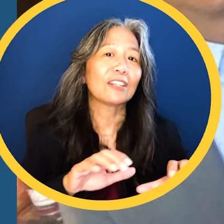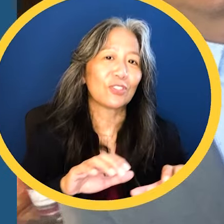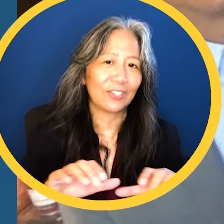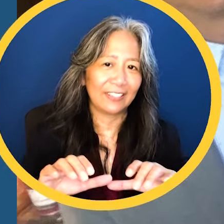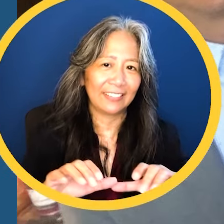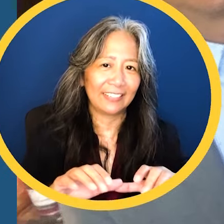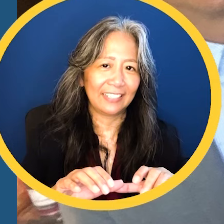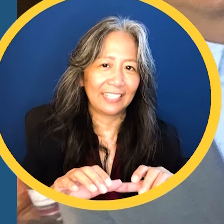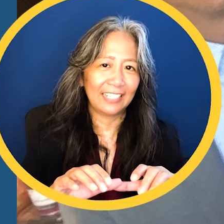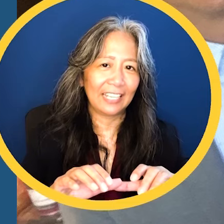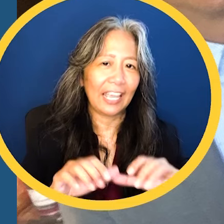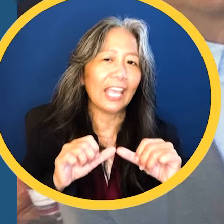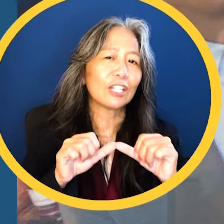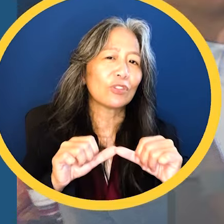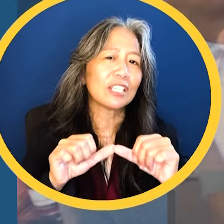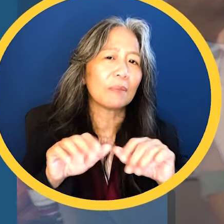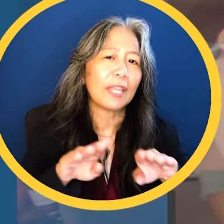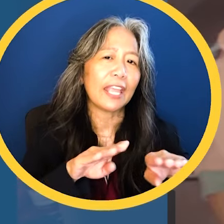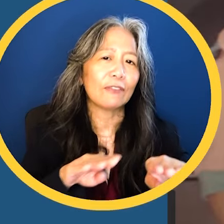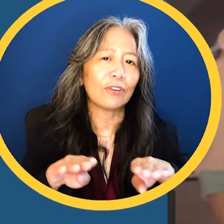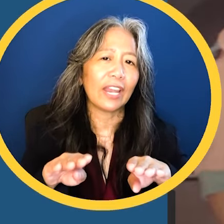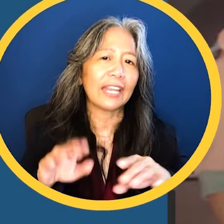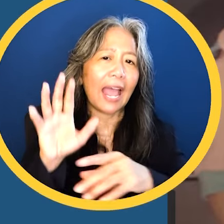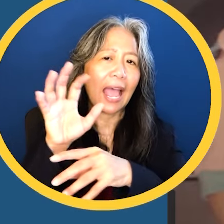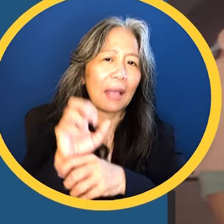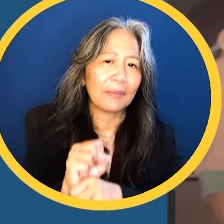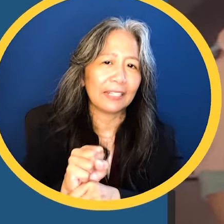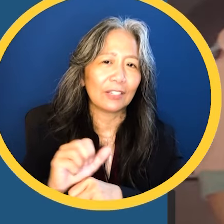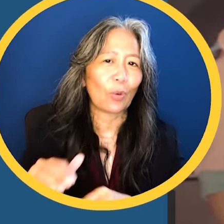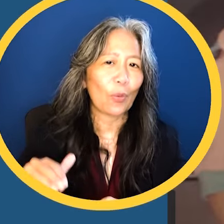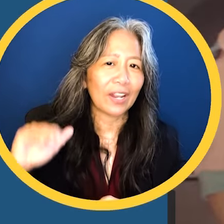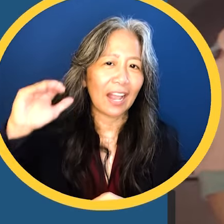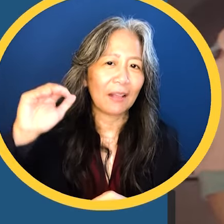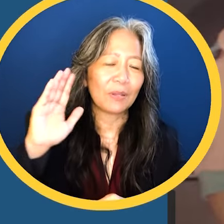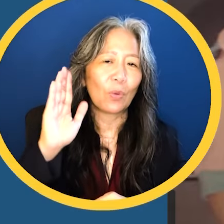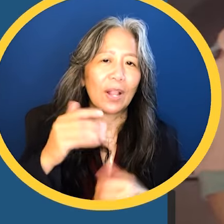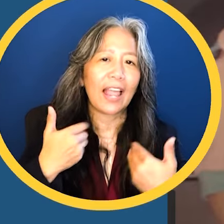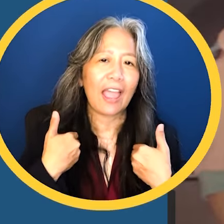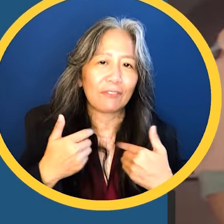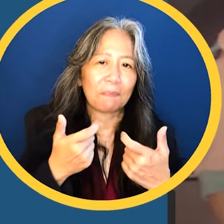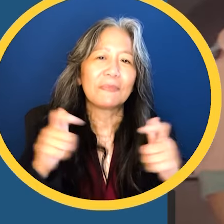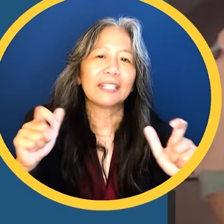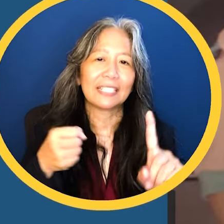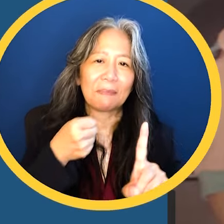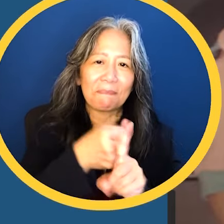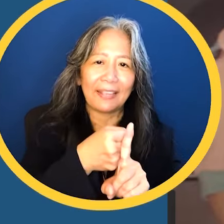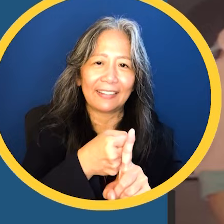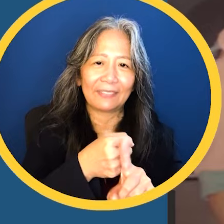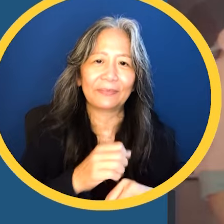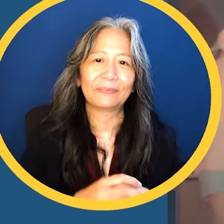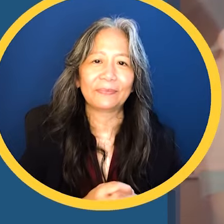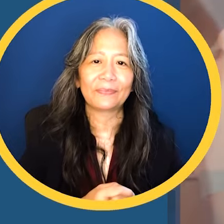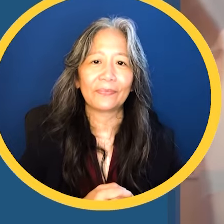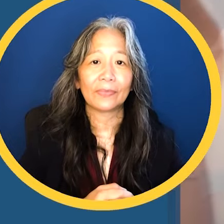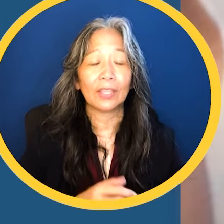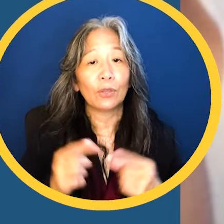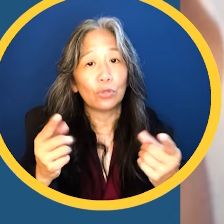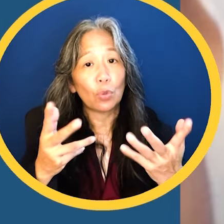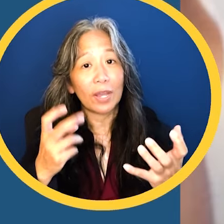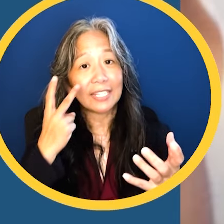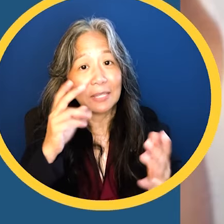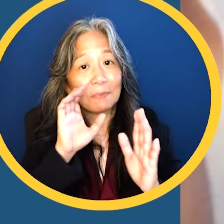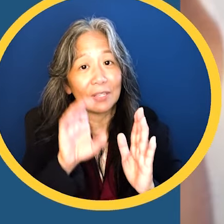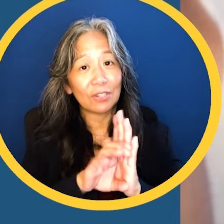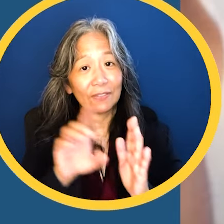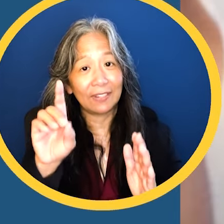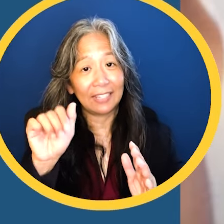our actions. It's the consistent behavior and habits they see growing up that will have the biggest impact. If